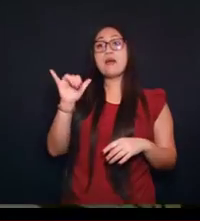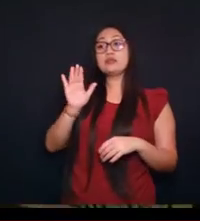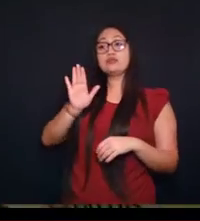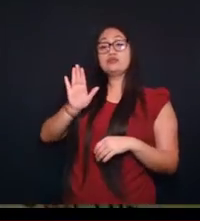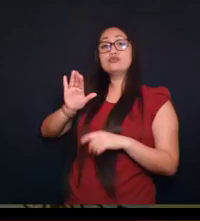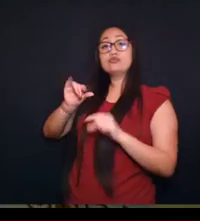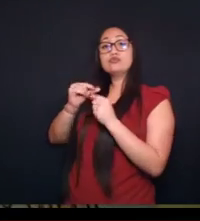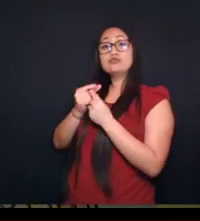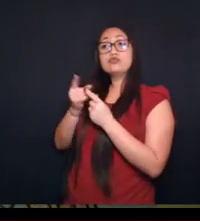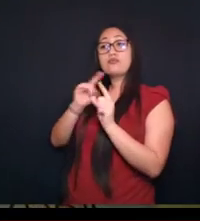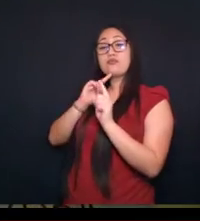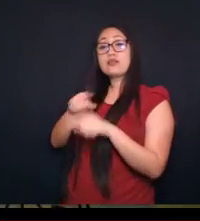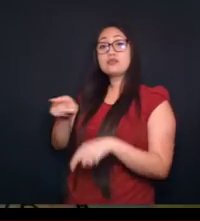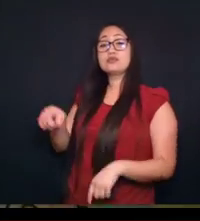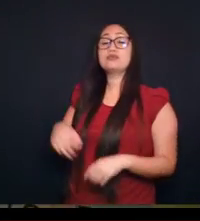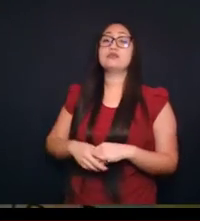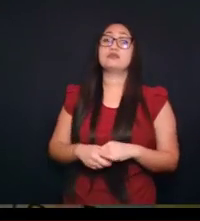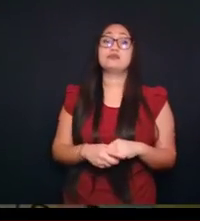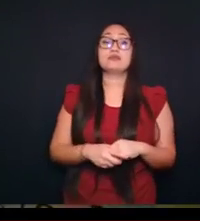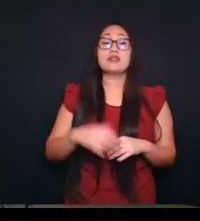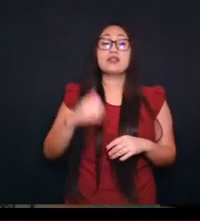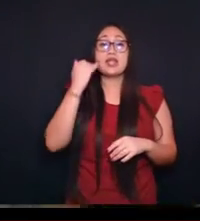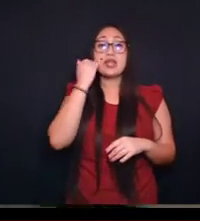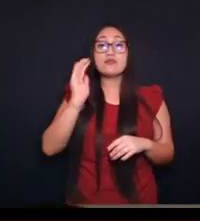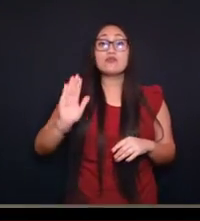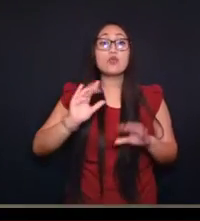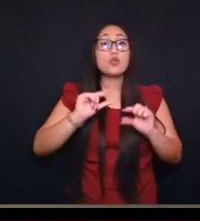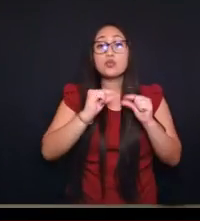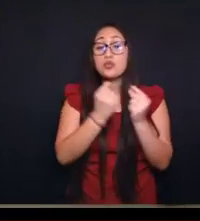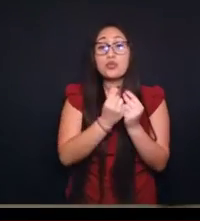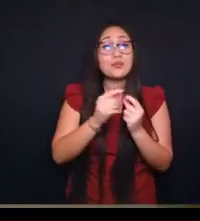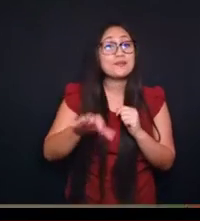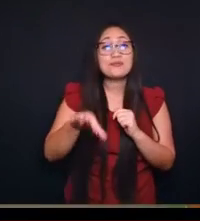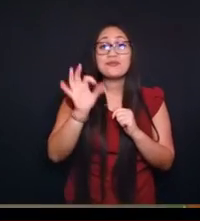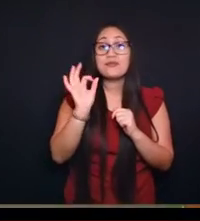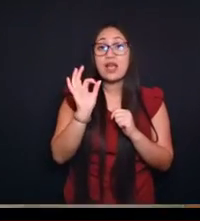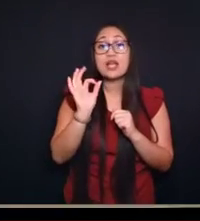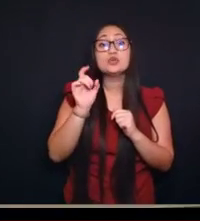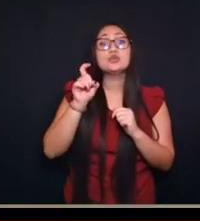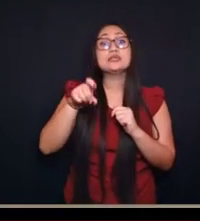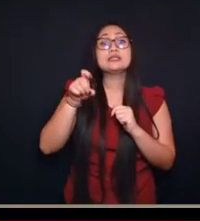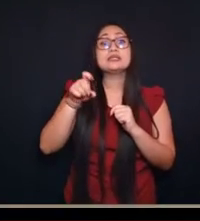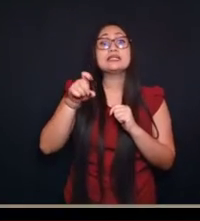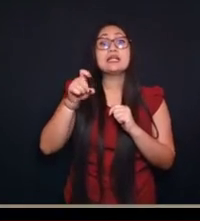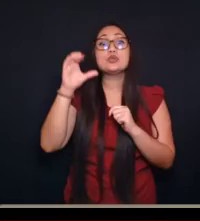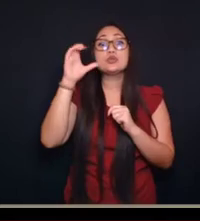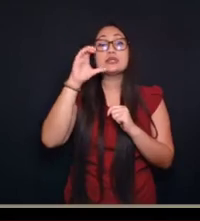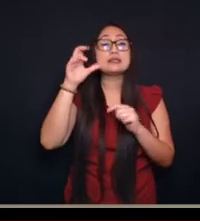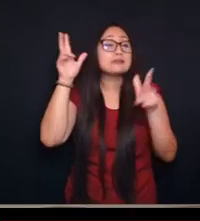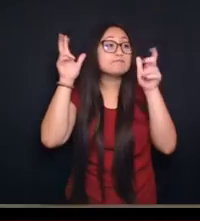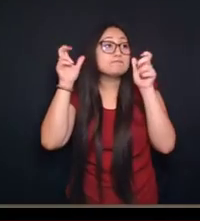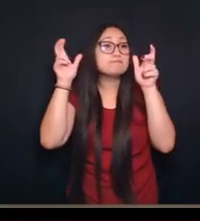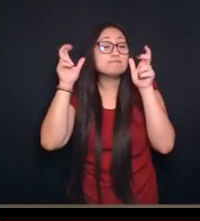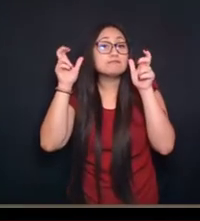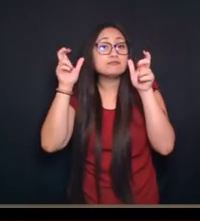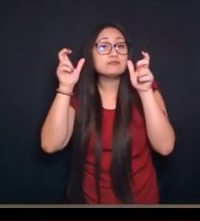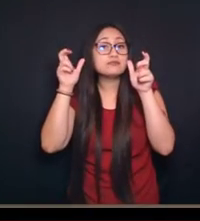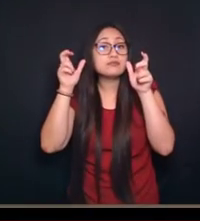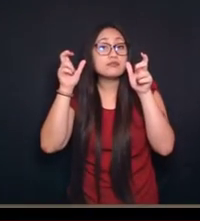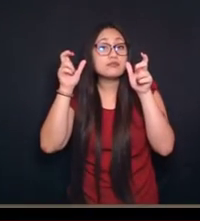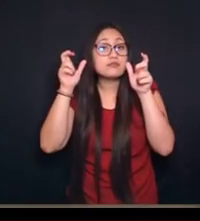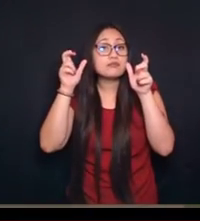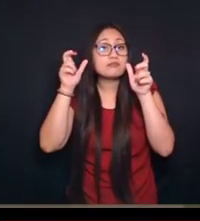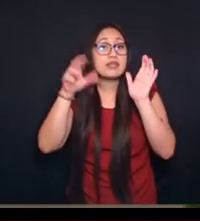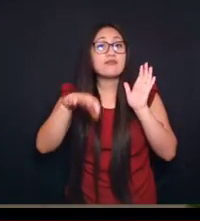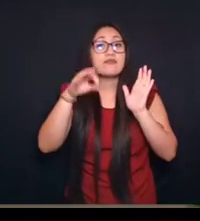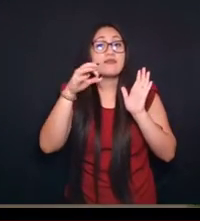group didn't get to it, you need to listen to where you can find the information in the text and highlight it. If you highlight it, you